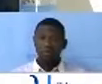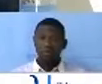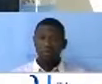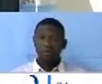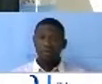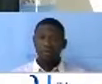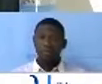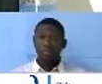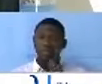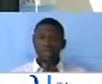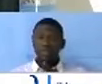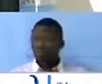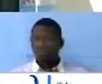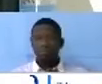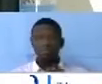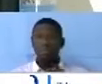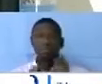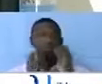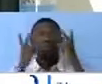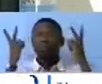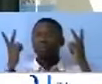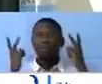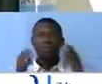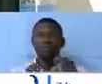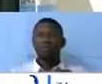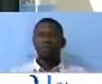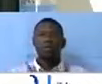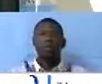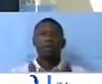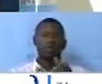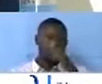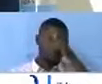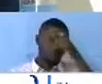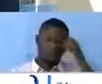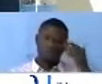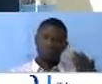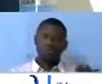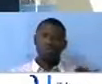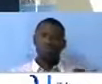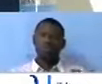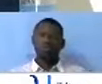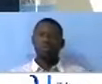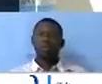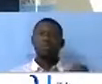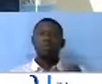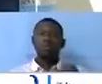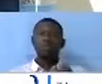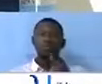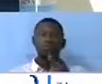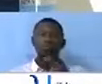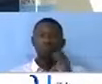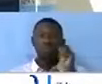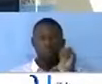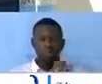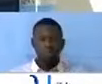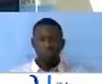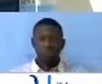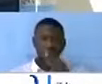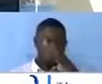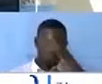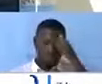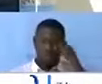be strange. That would be a strange procedure. Because undoubtedly you must work with